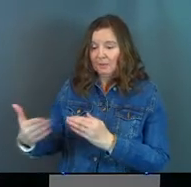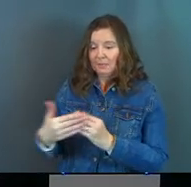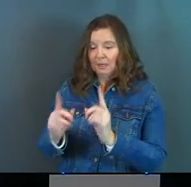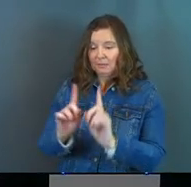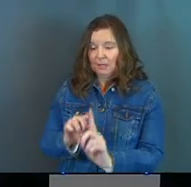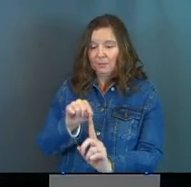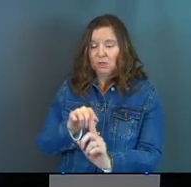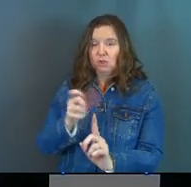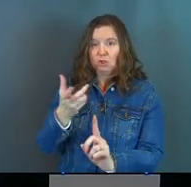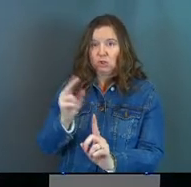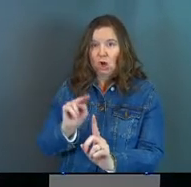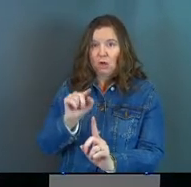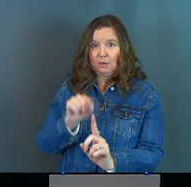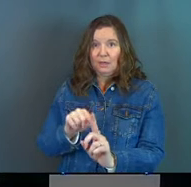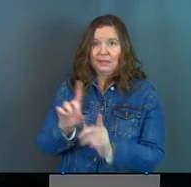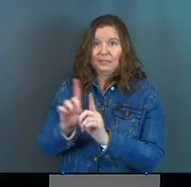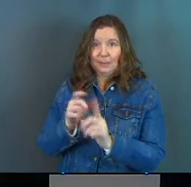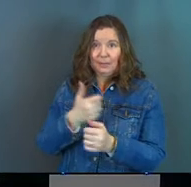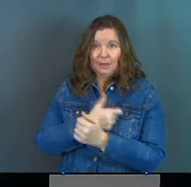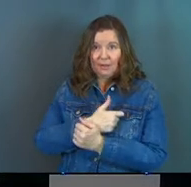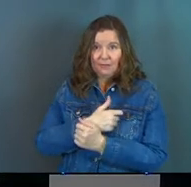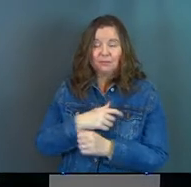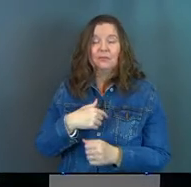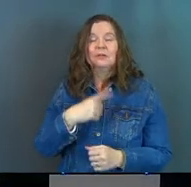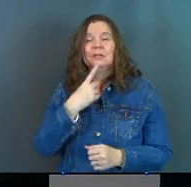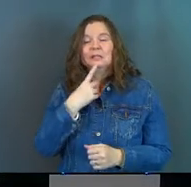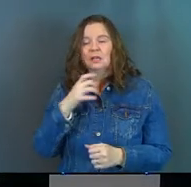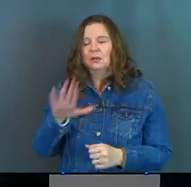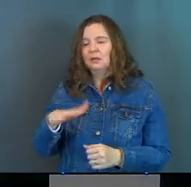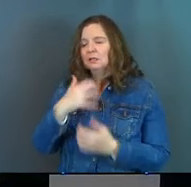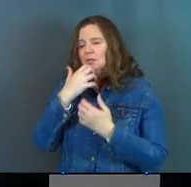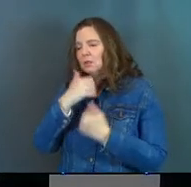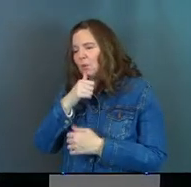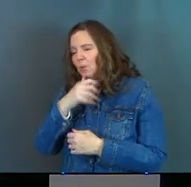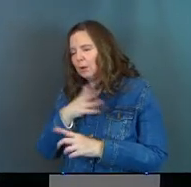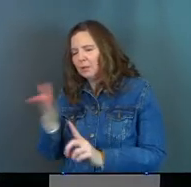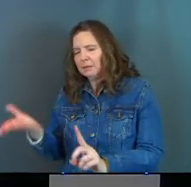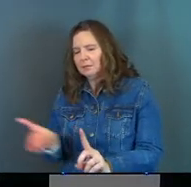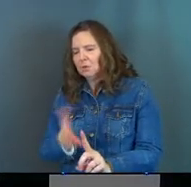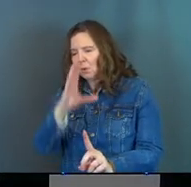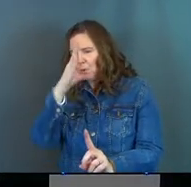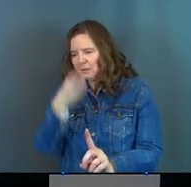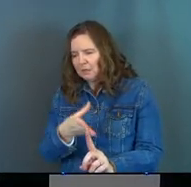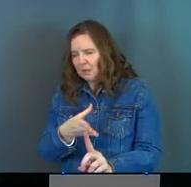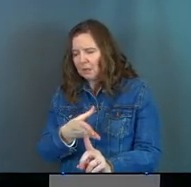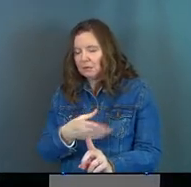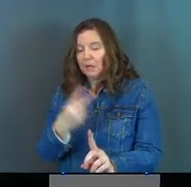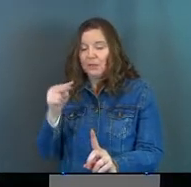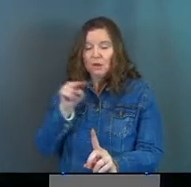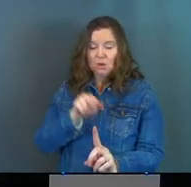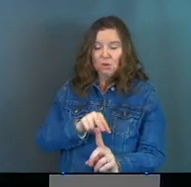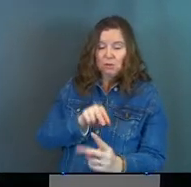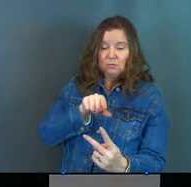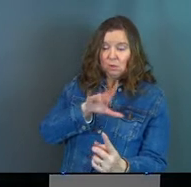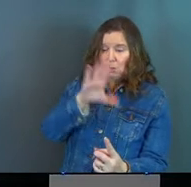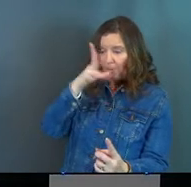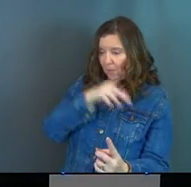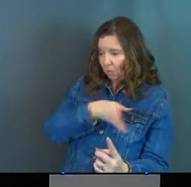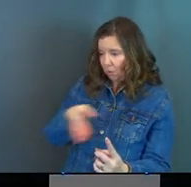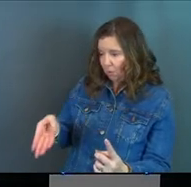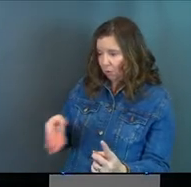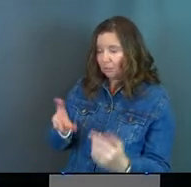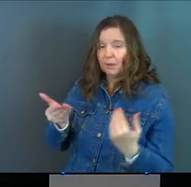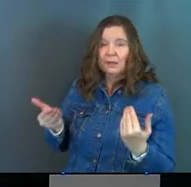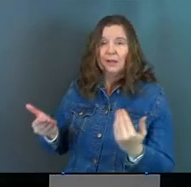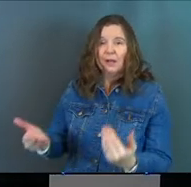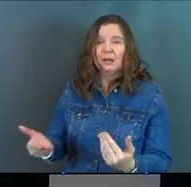the disciple that he loved, that's John, he said to her, "Dear woman, here is your son." And he said to his disciple, "Here is your mother."